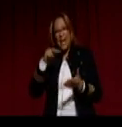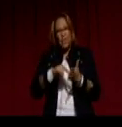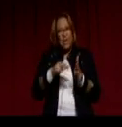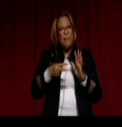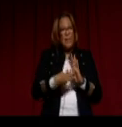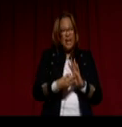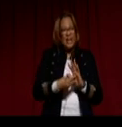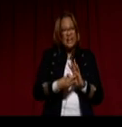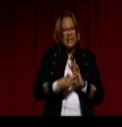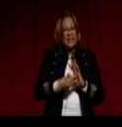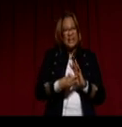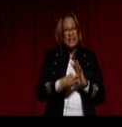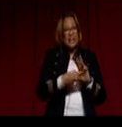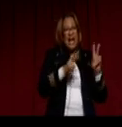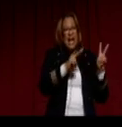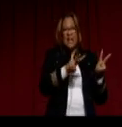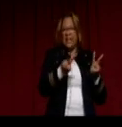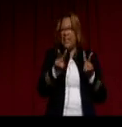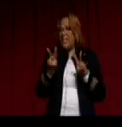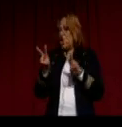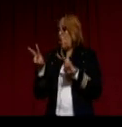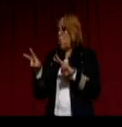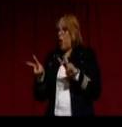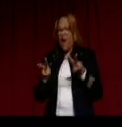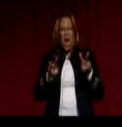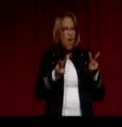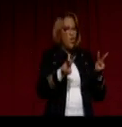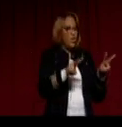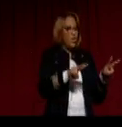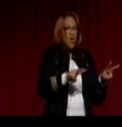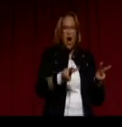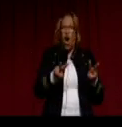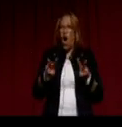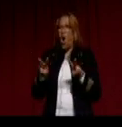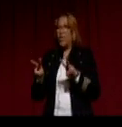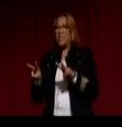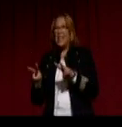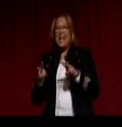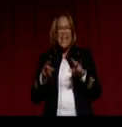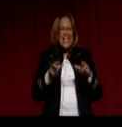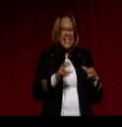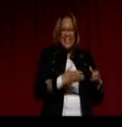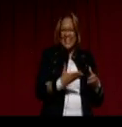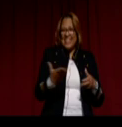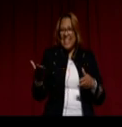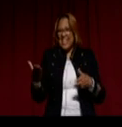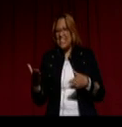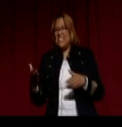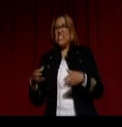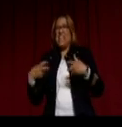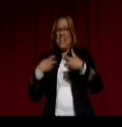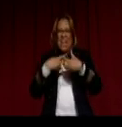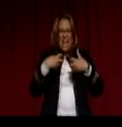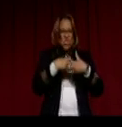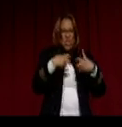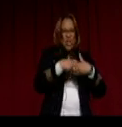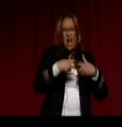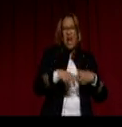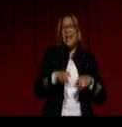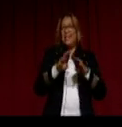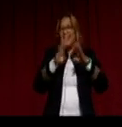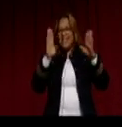means, look around you at all the labor-saving devices in your house. That toaster, the oven, the